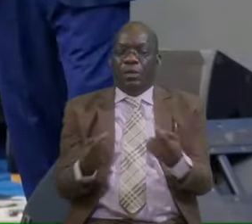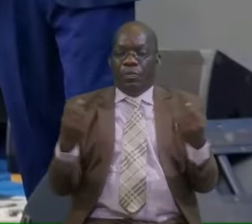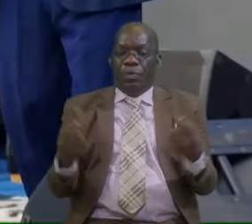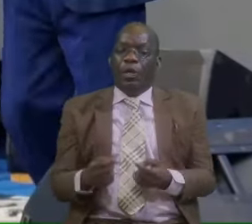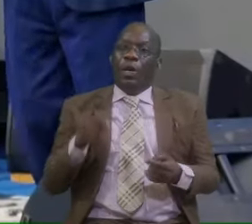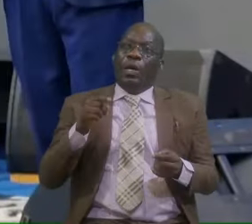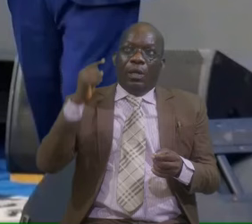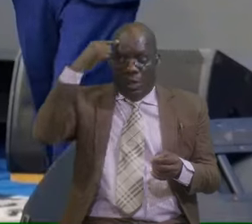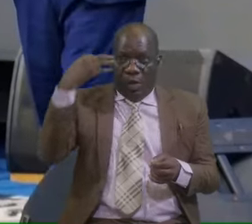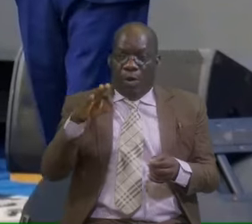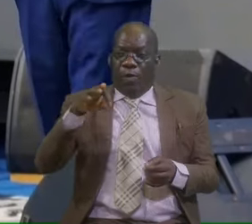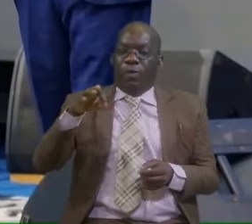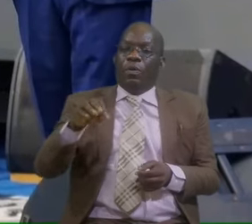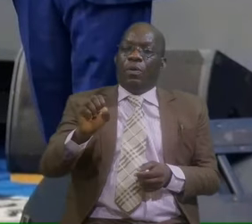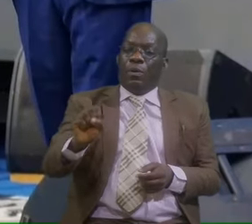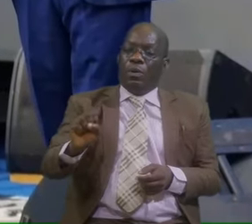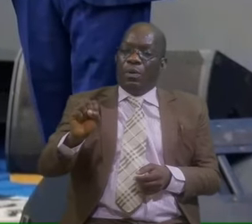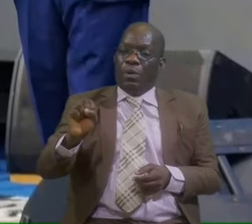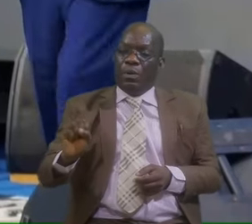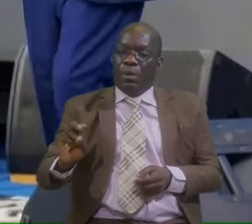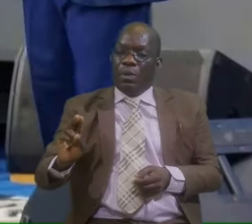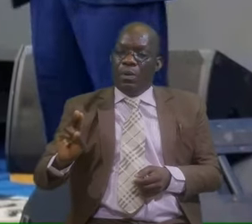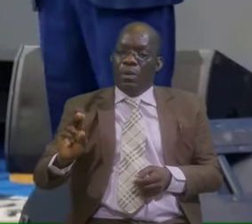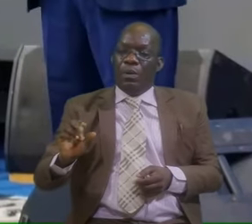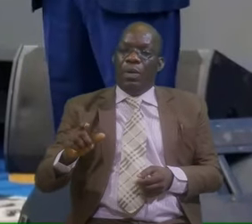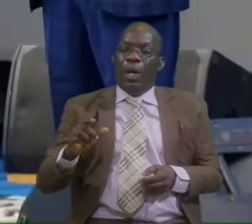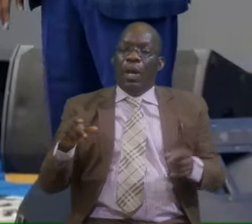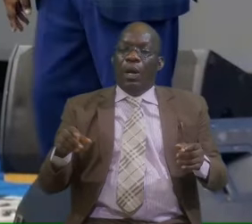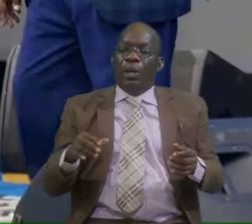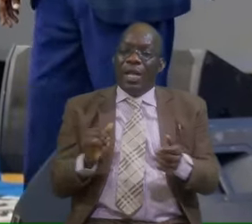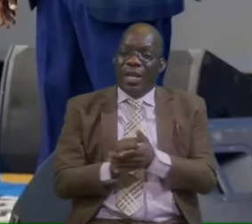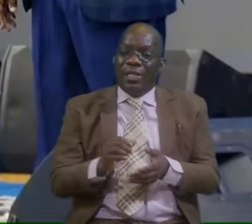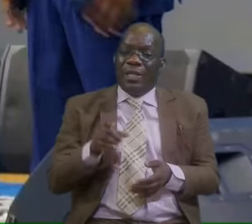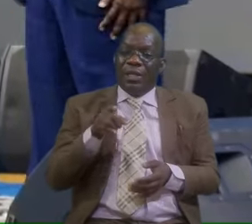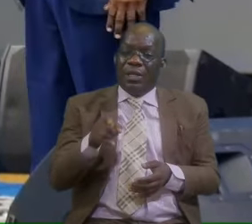like Saul's previous life, that he was